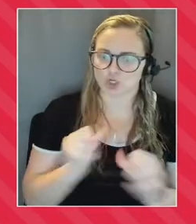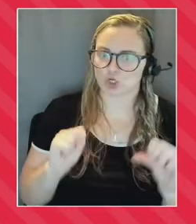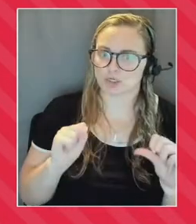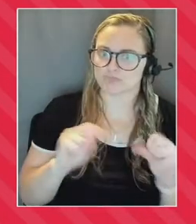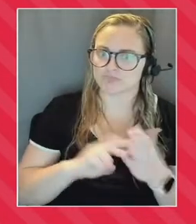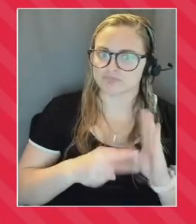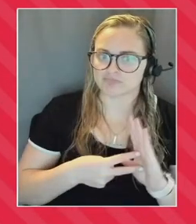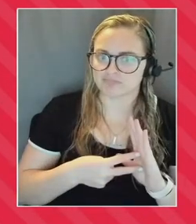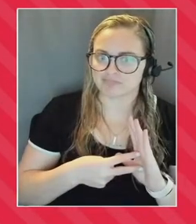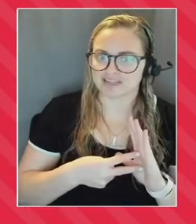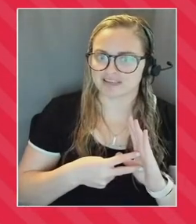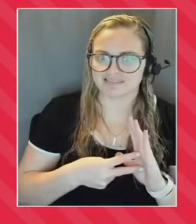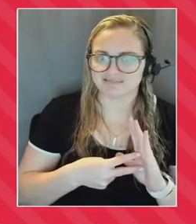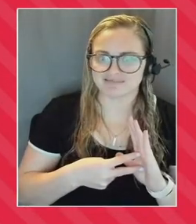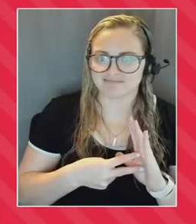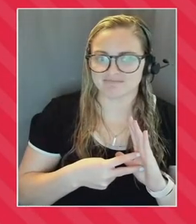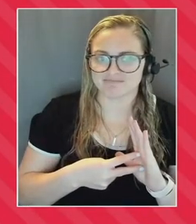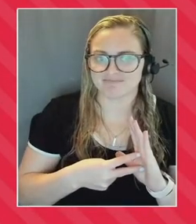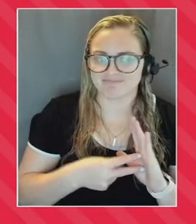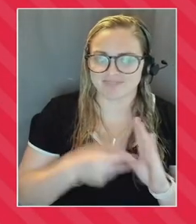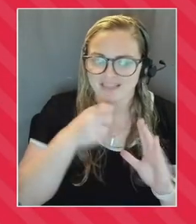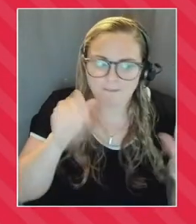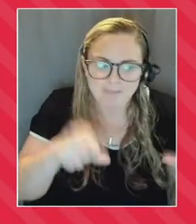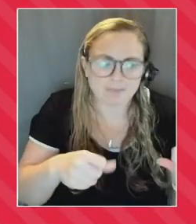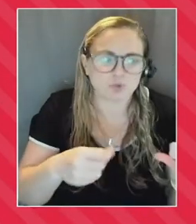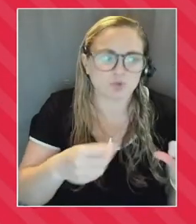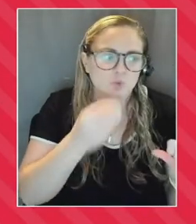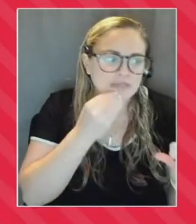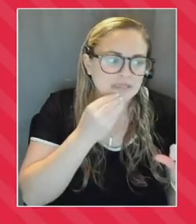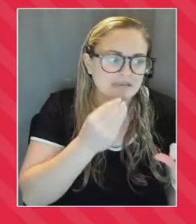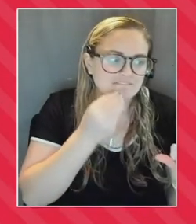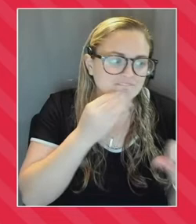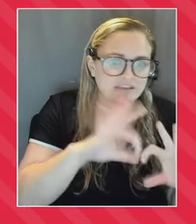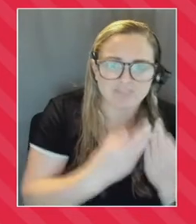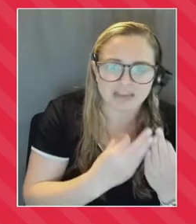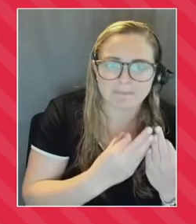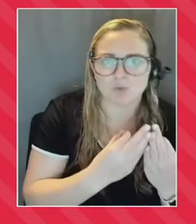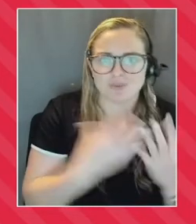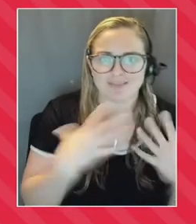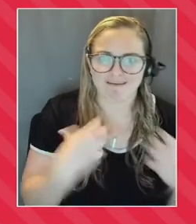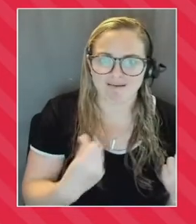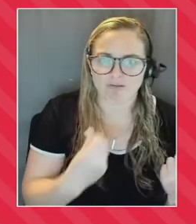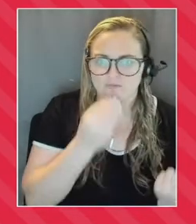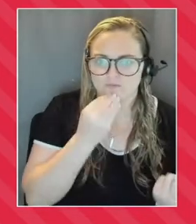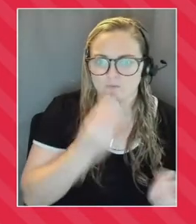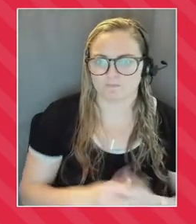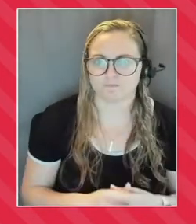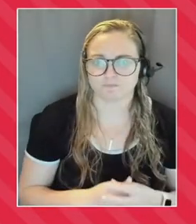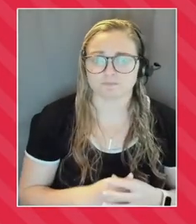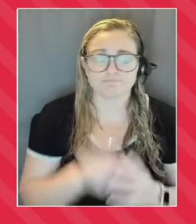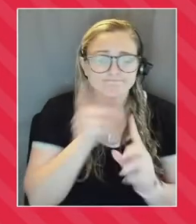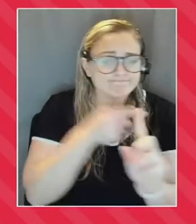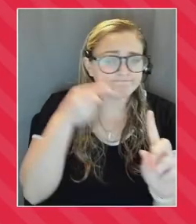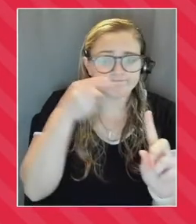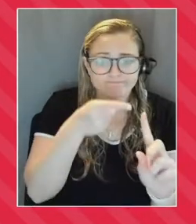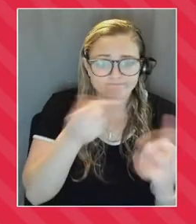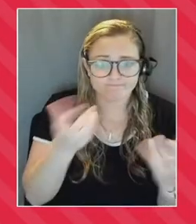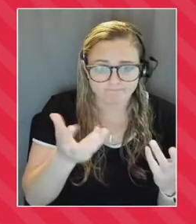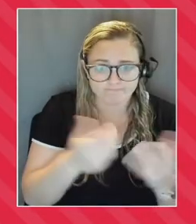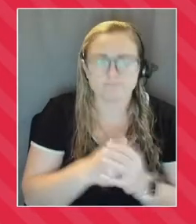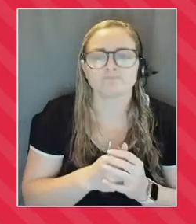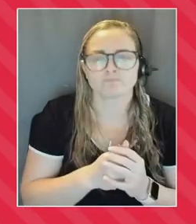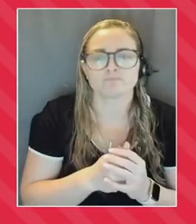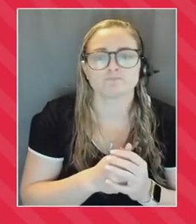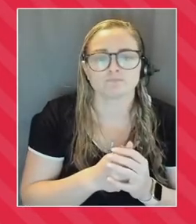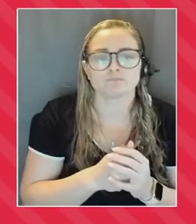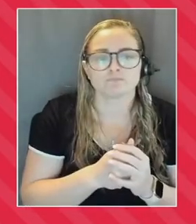it far less likely for you to be able to eat and feed your family with nutritious food. And so the point that I want to leave all of you